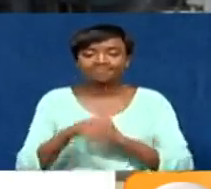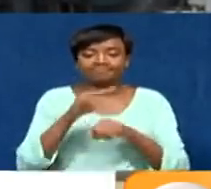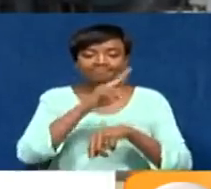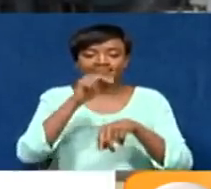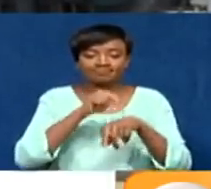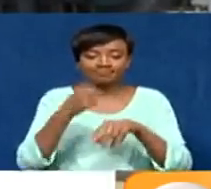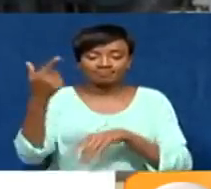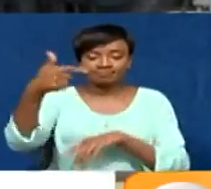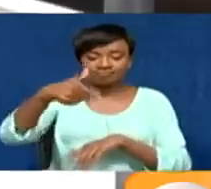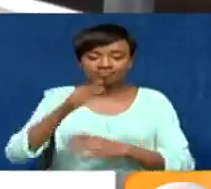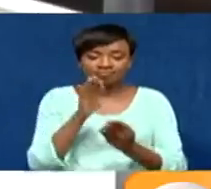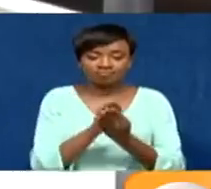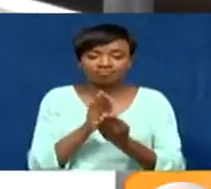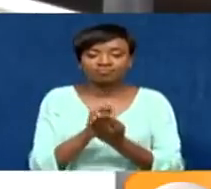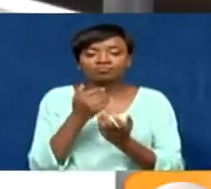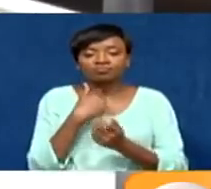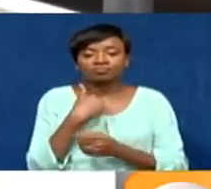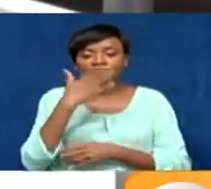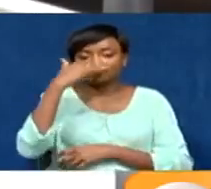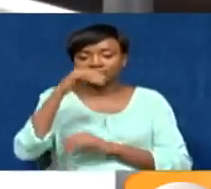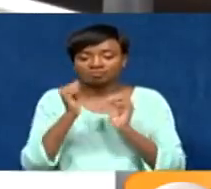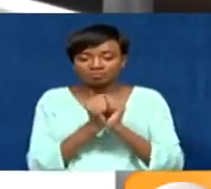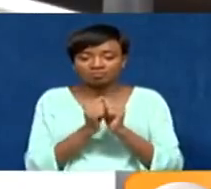fuel sufficient for only 10 days, as opposed to a